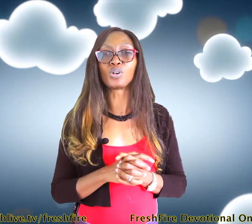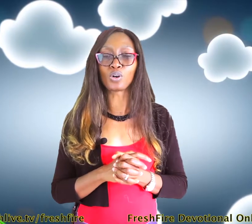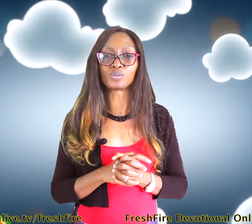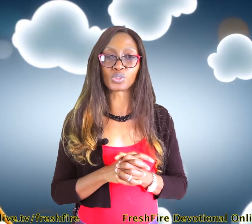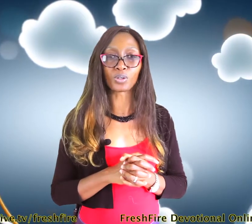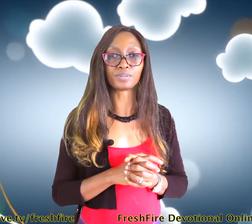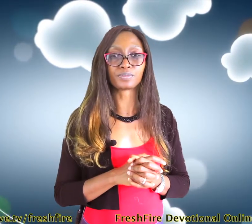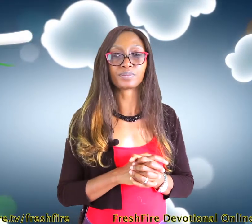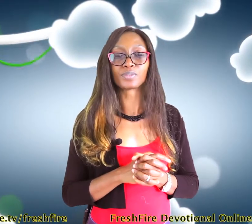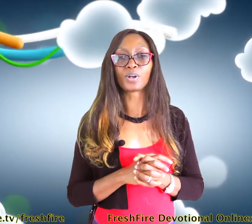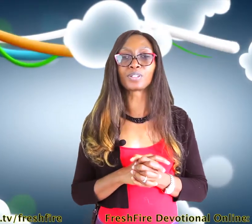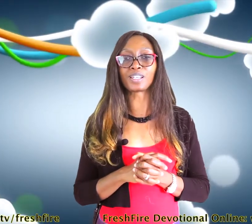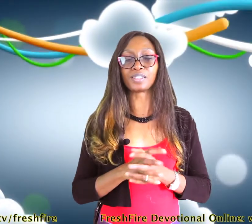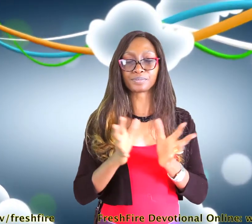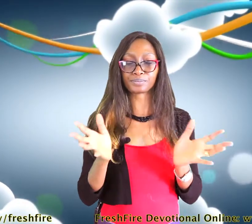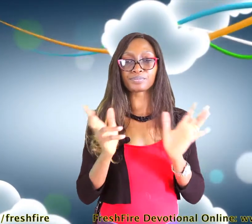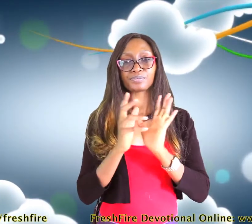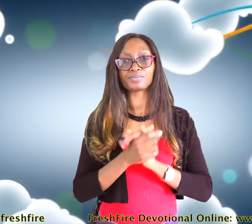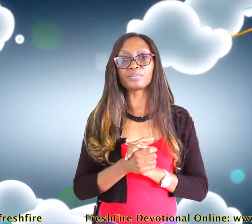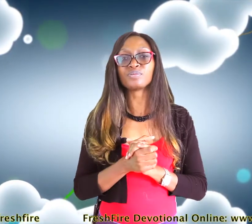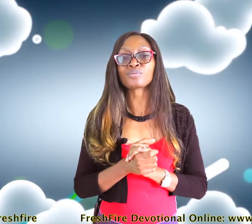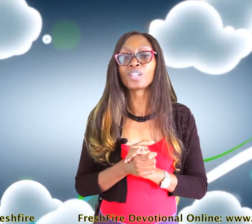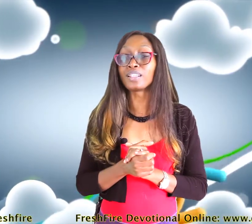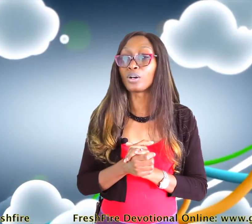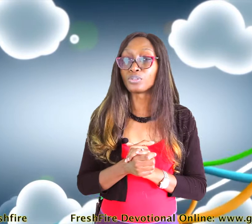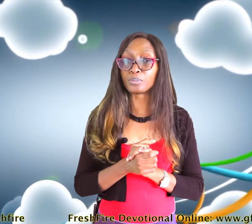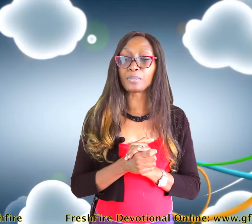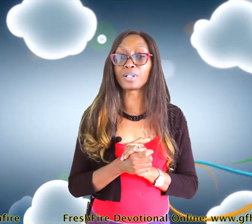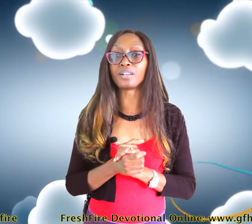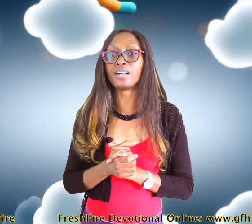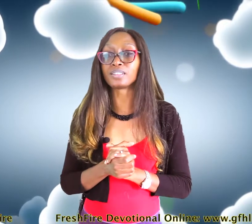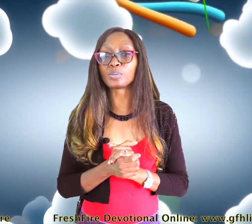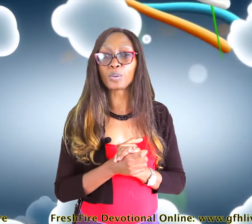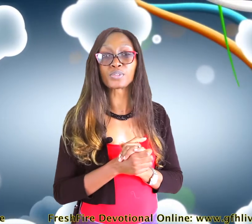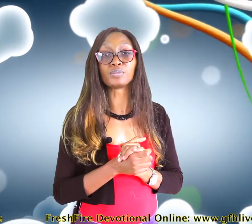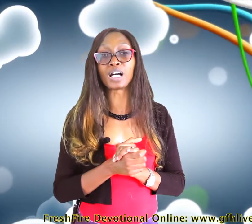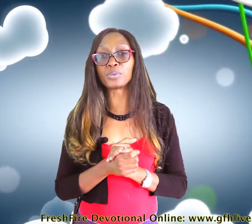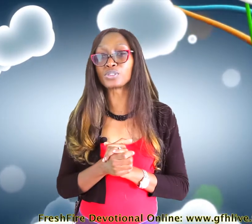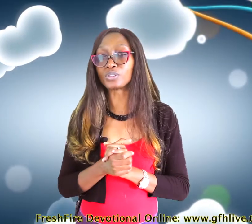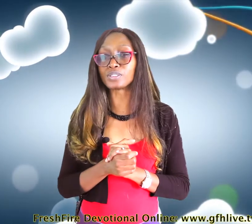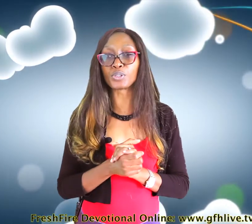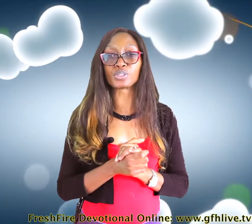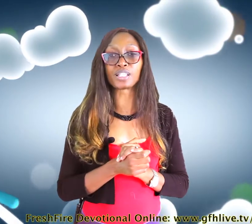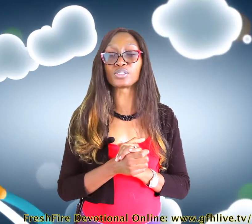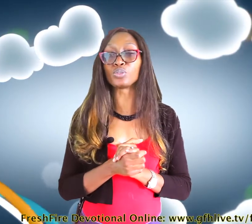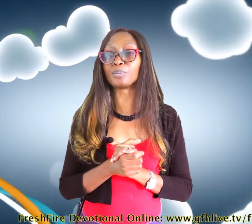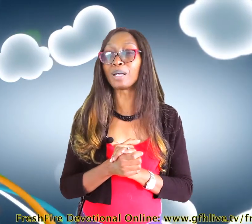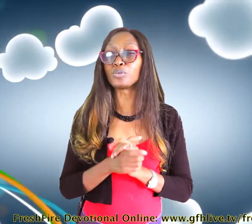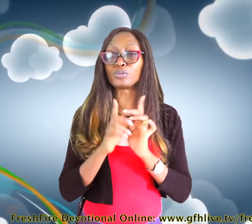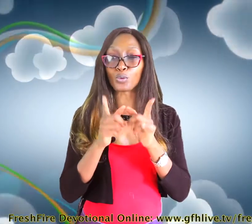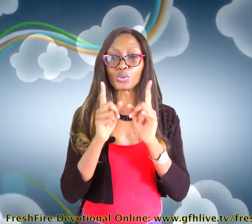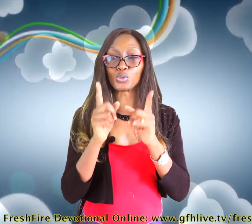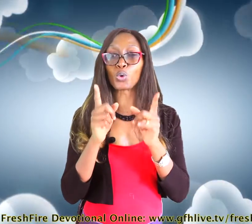the book of John. Okay. Now, remember that the purpose of Bible study is for you to get to